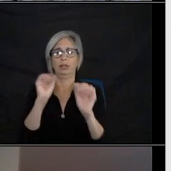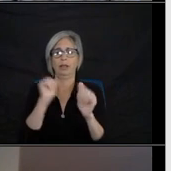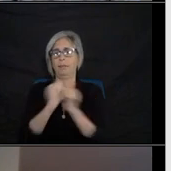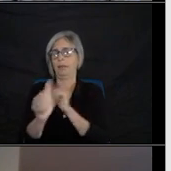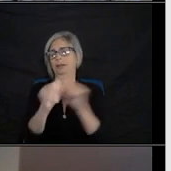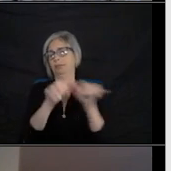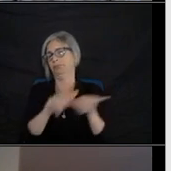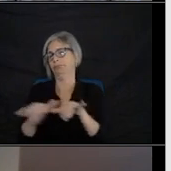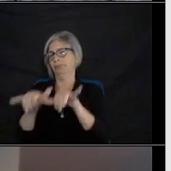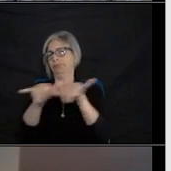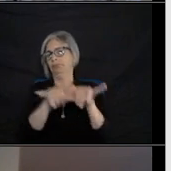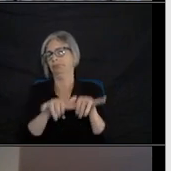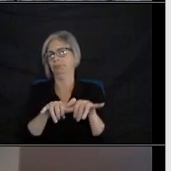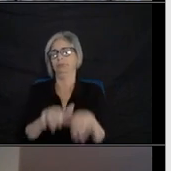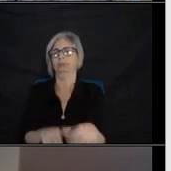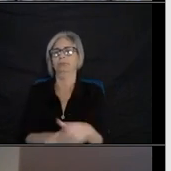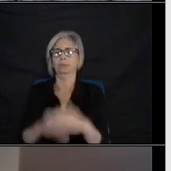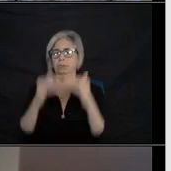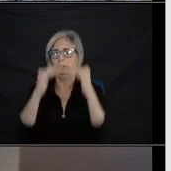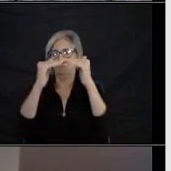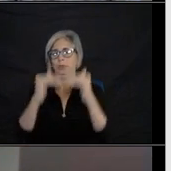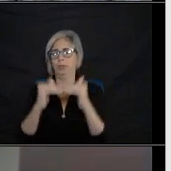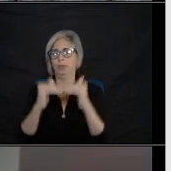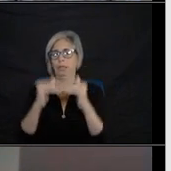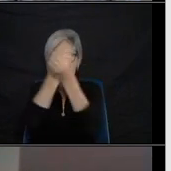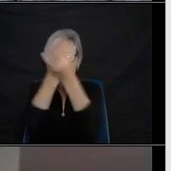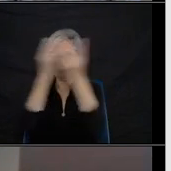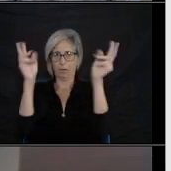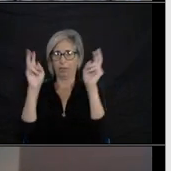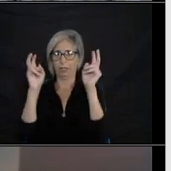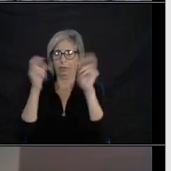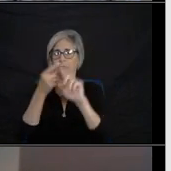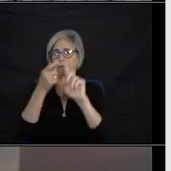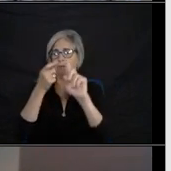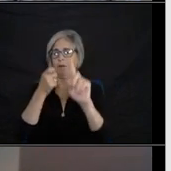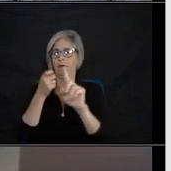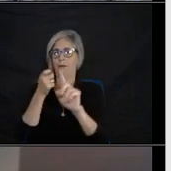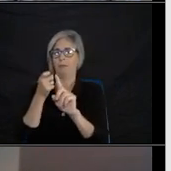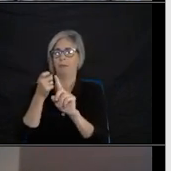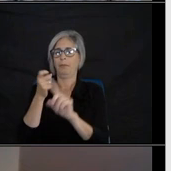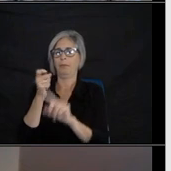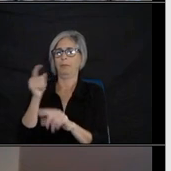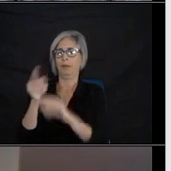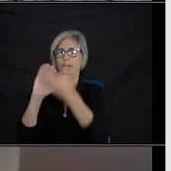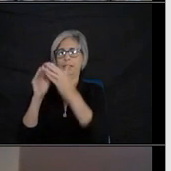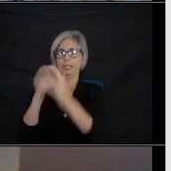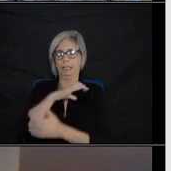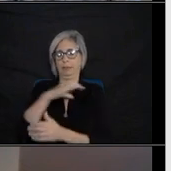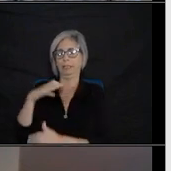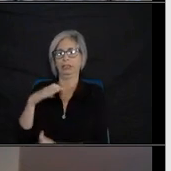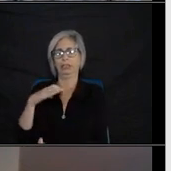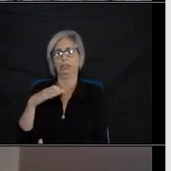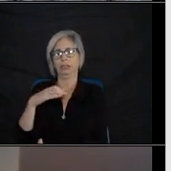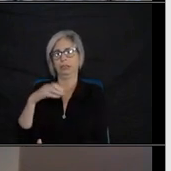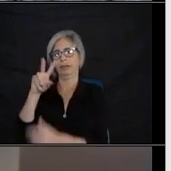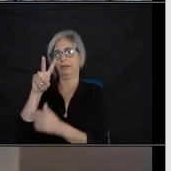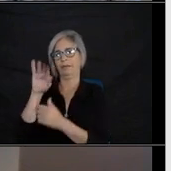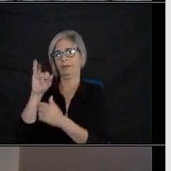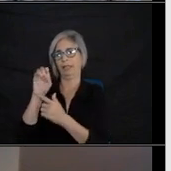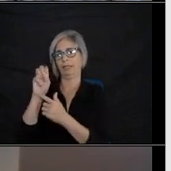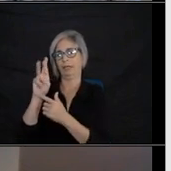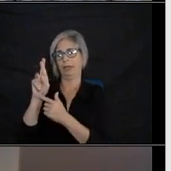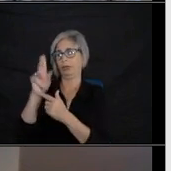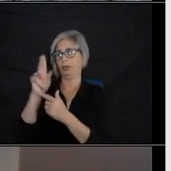passes unanimously. Moving on to informational items from the City Commission. Vice Mayor, would you like to